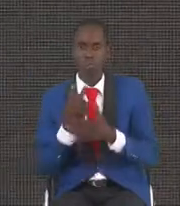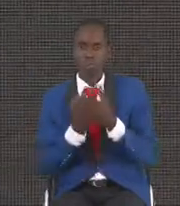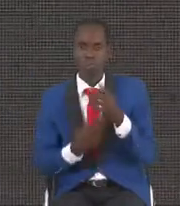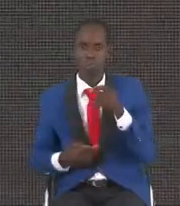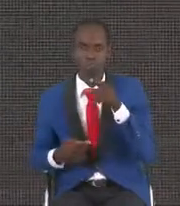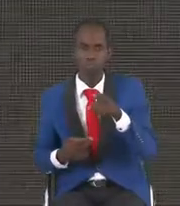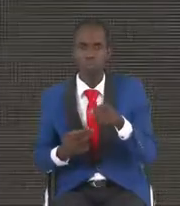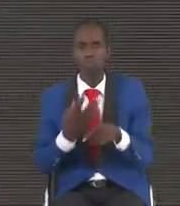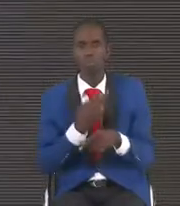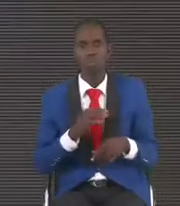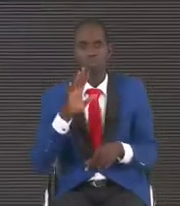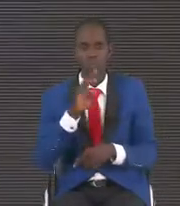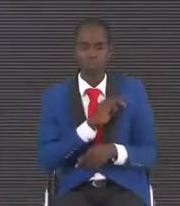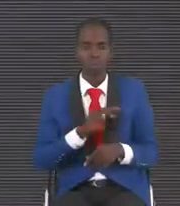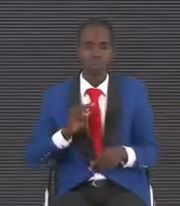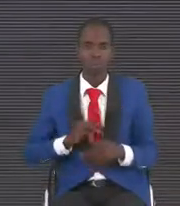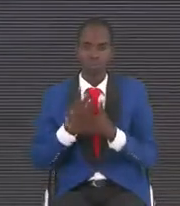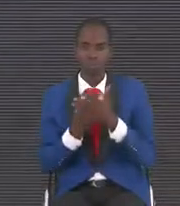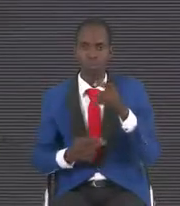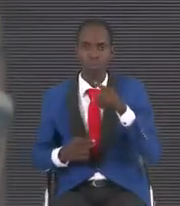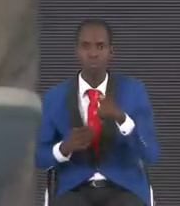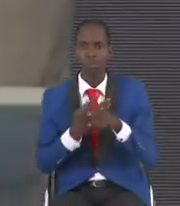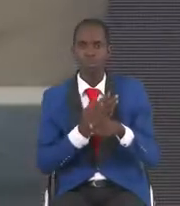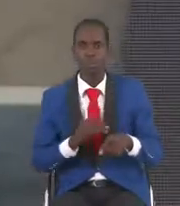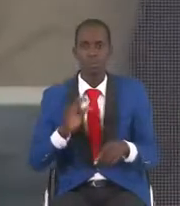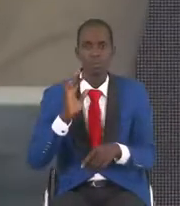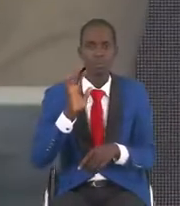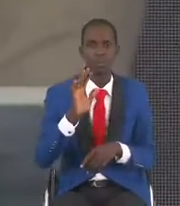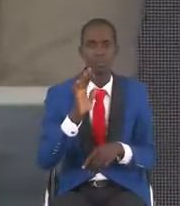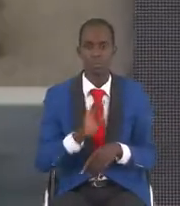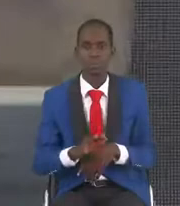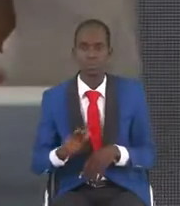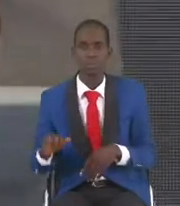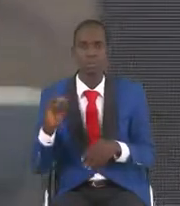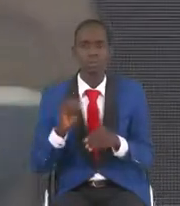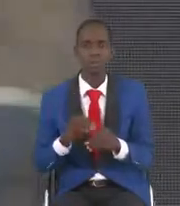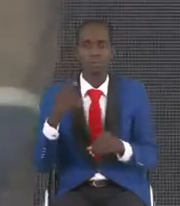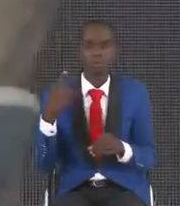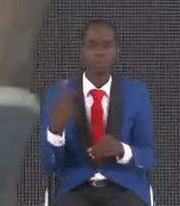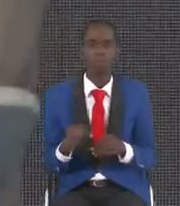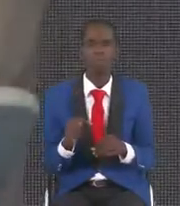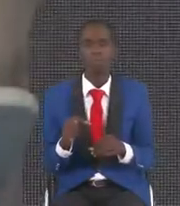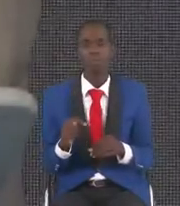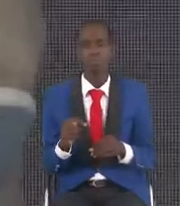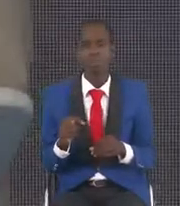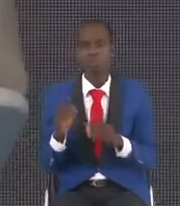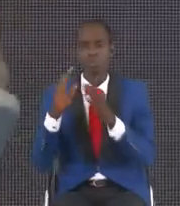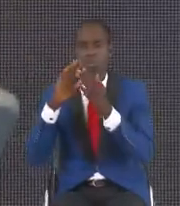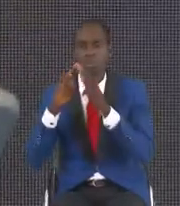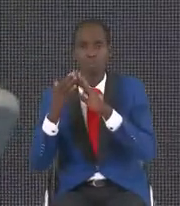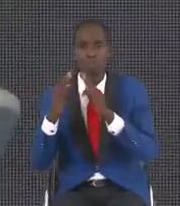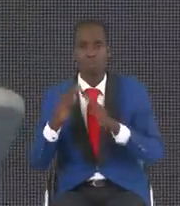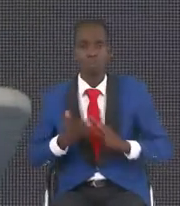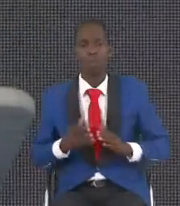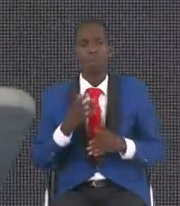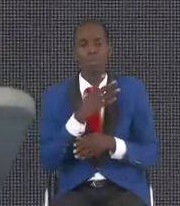thy members, both thou and your children in the family, that both thou and your companions